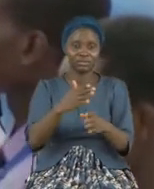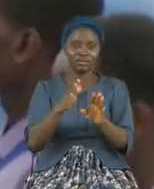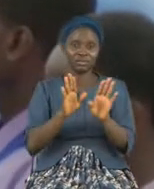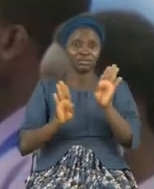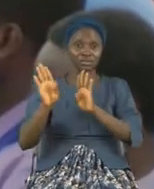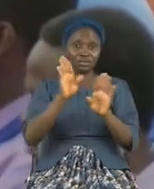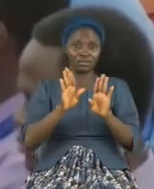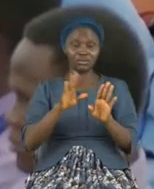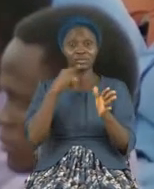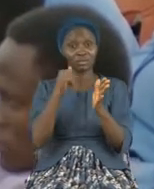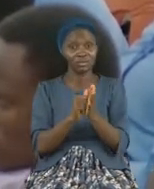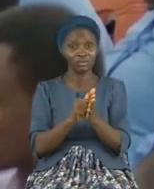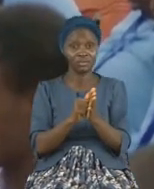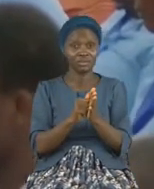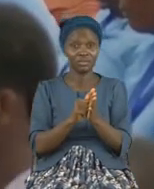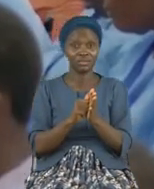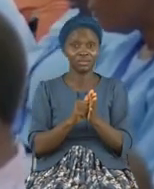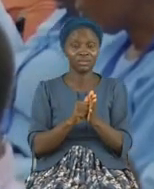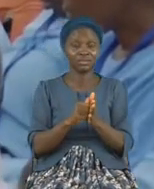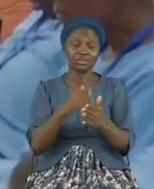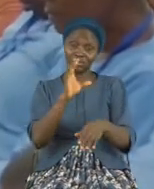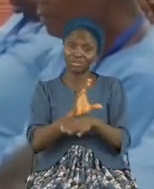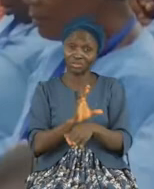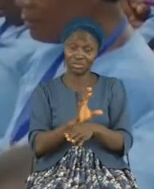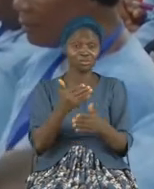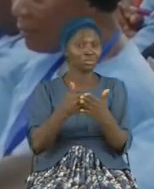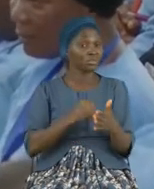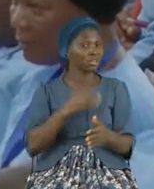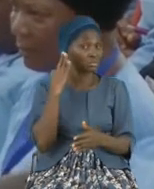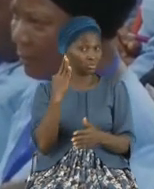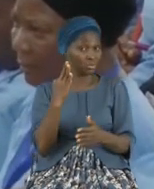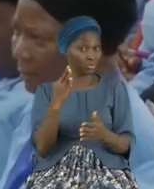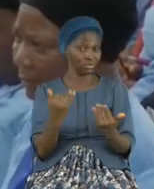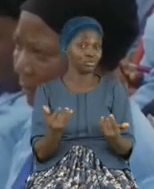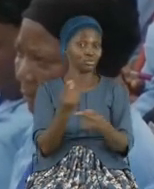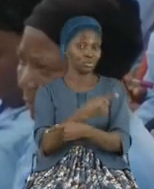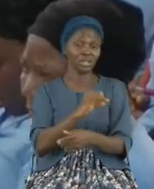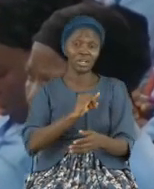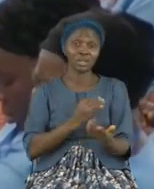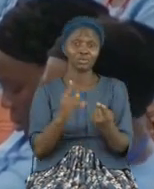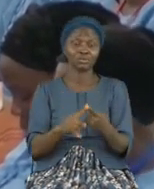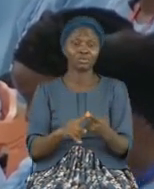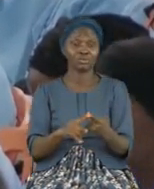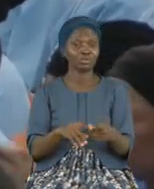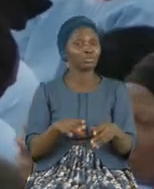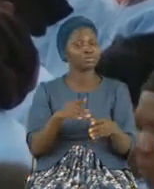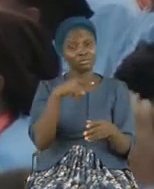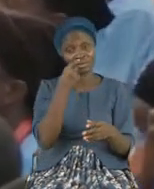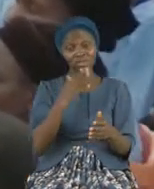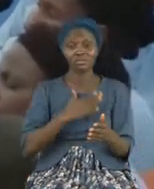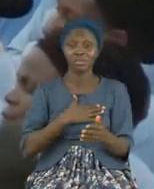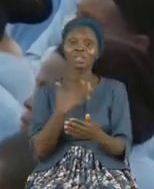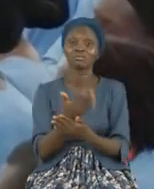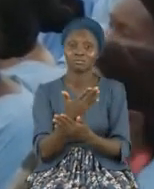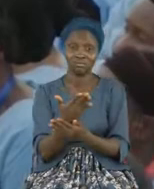said, church, before I preach today, I want to tender my apology for